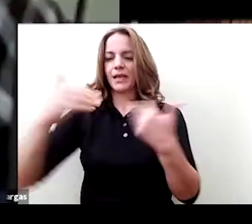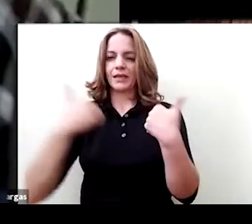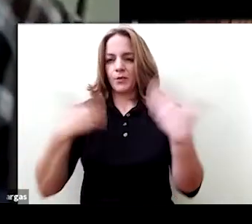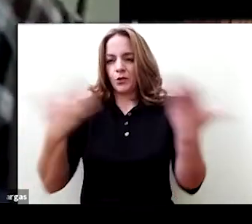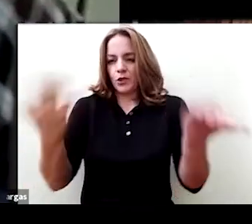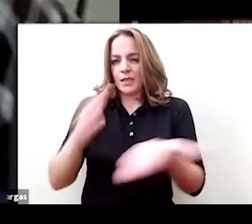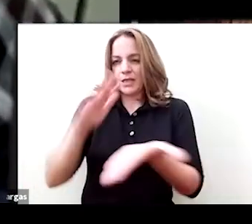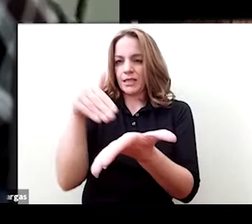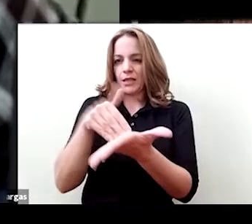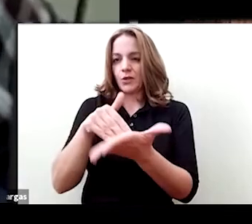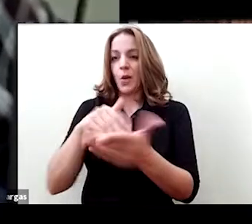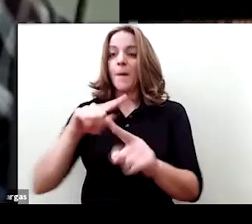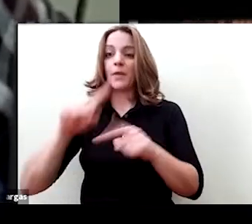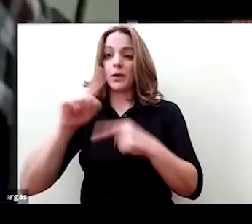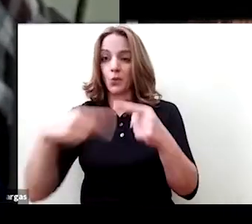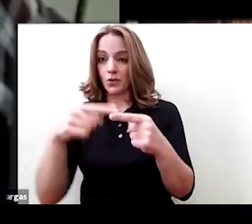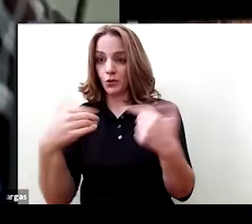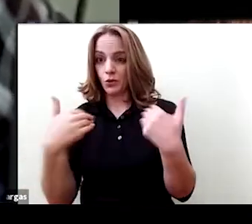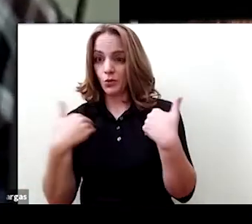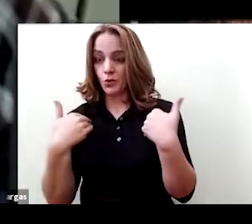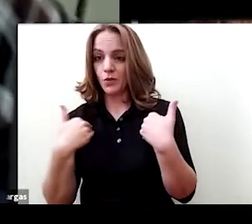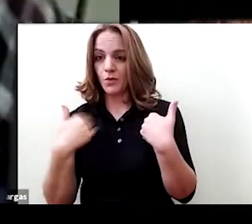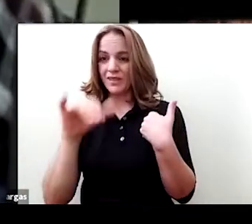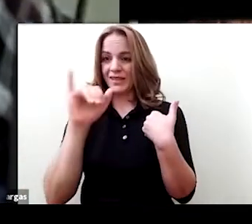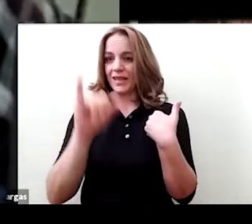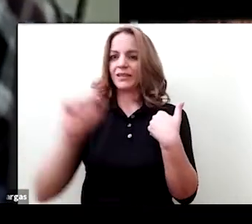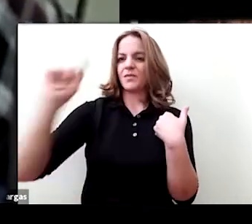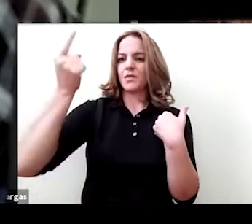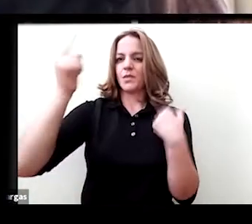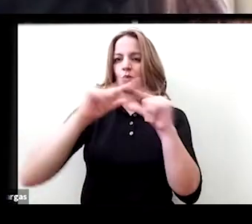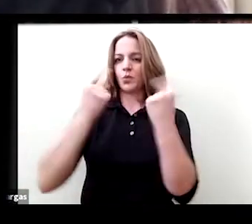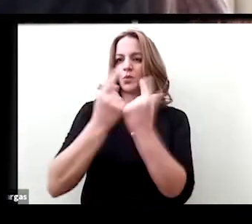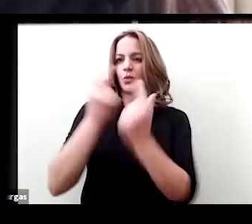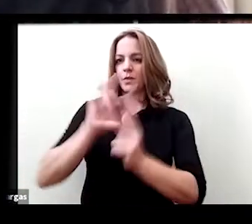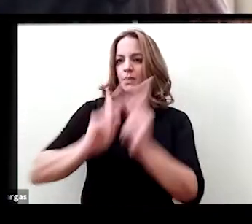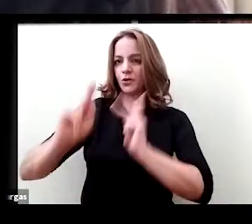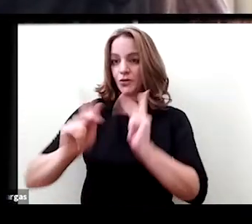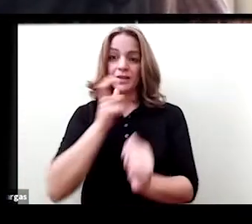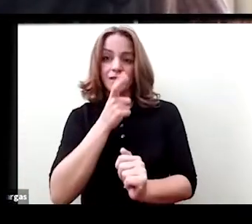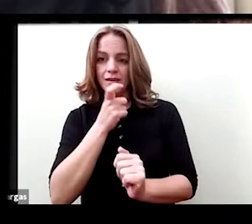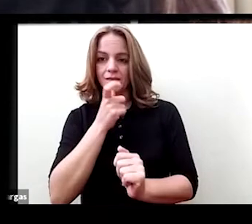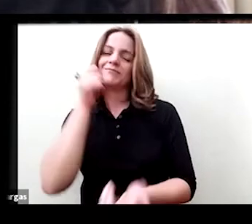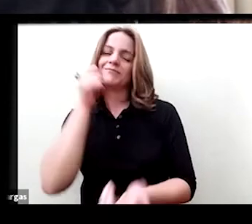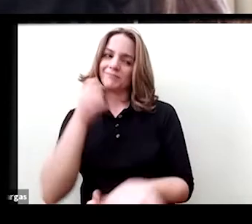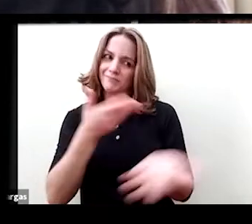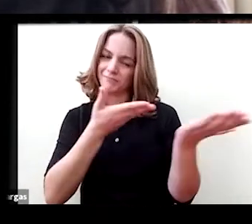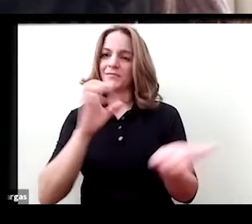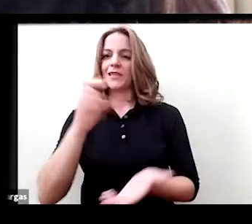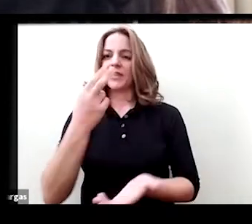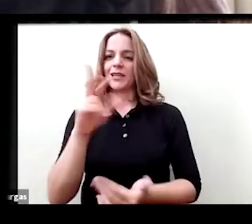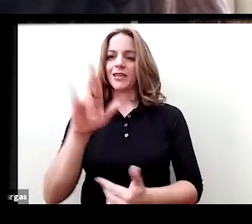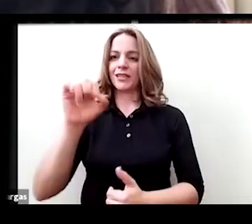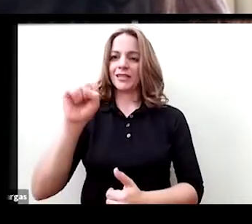in mind, one of the first people that I thought of was Christina DiPasquale, and the work and the passion that she